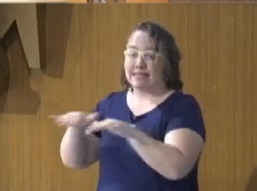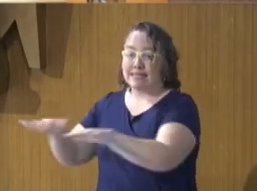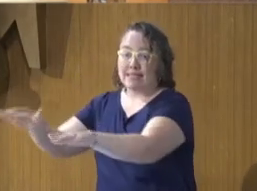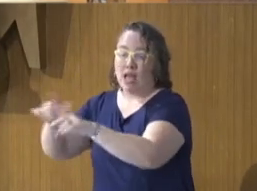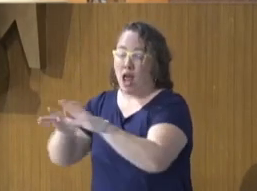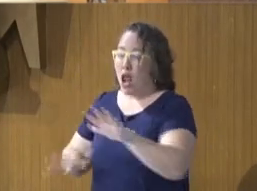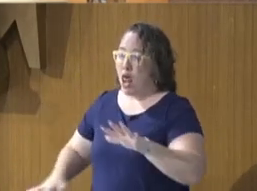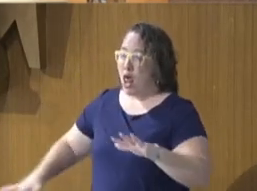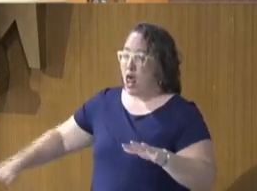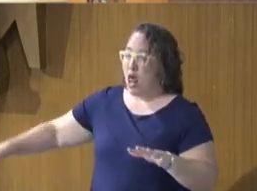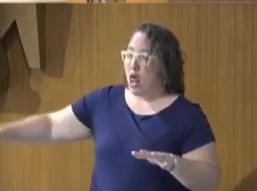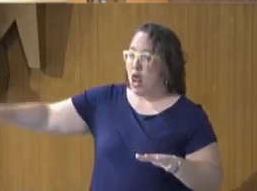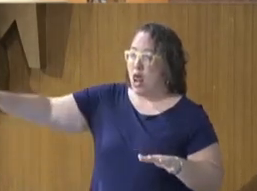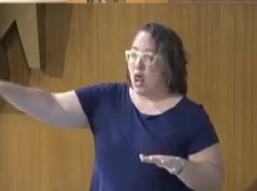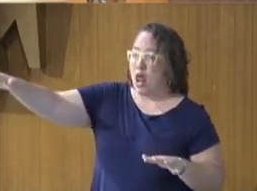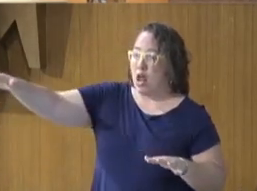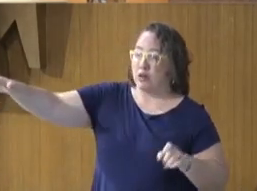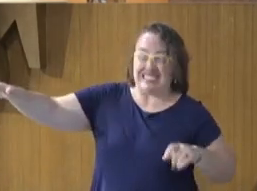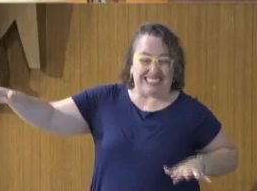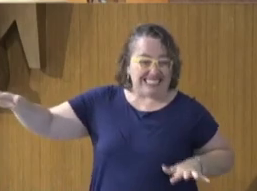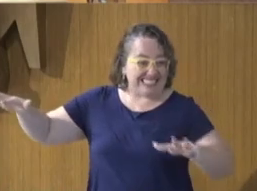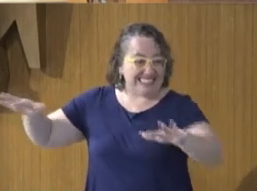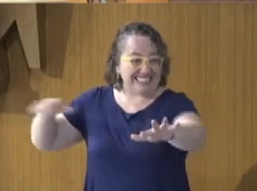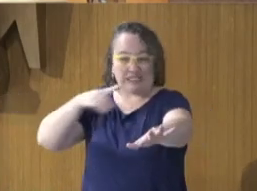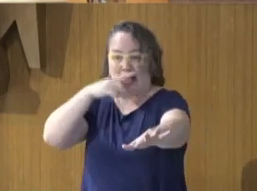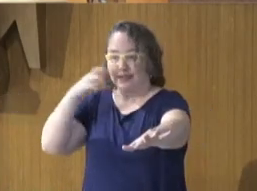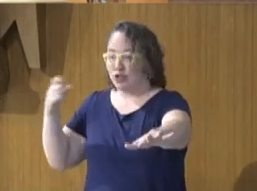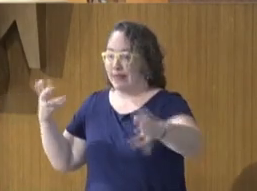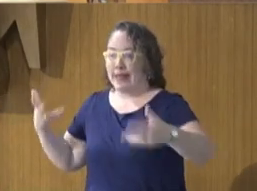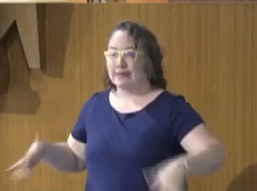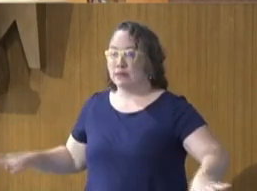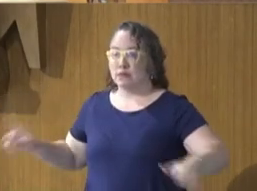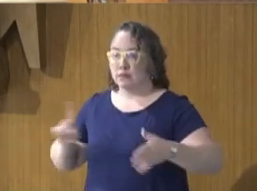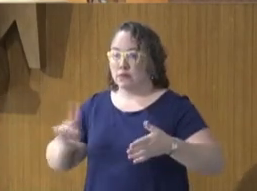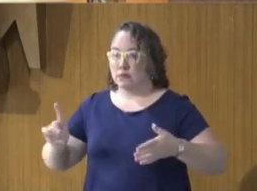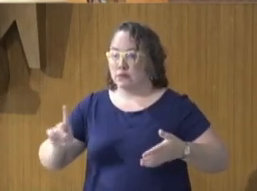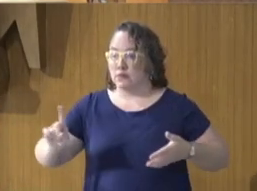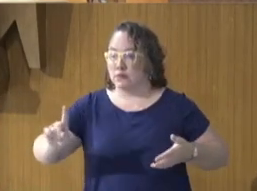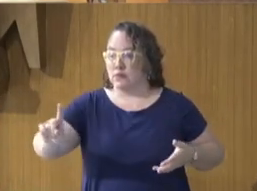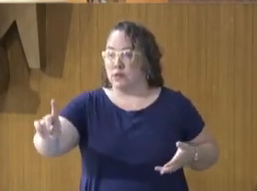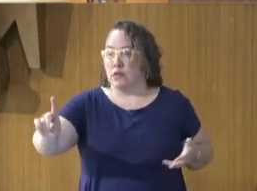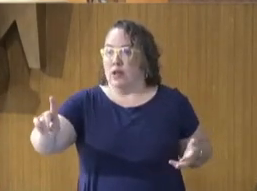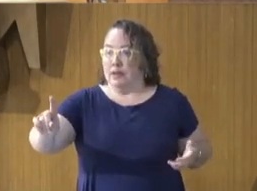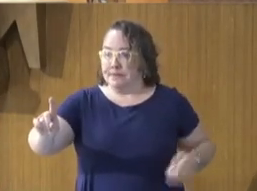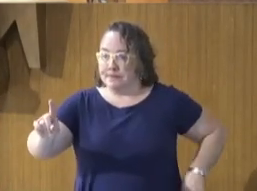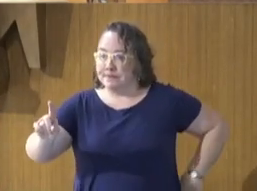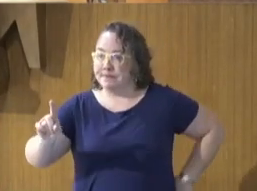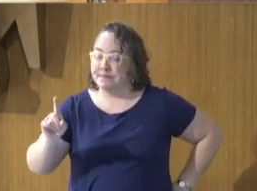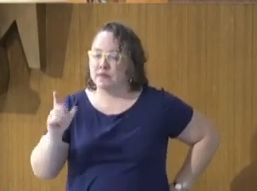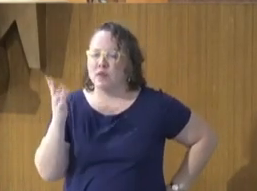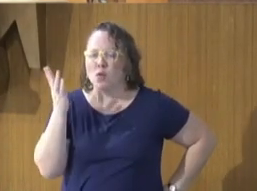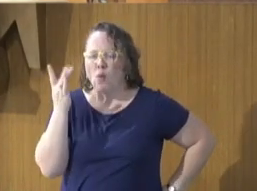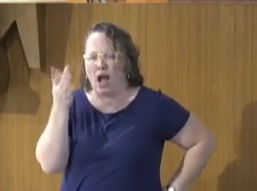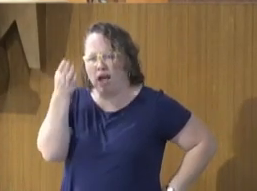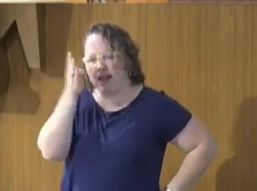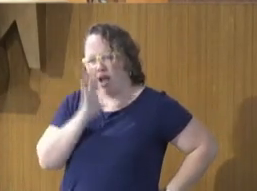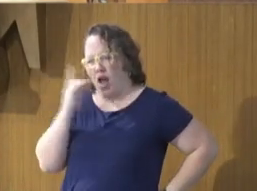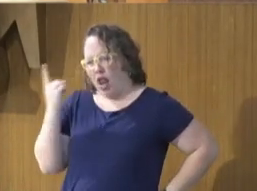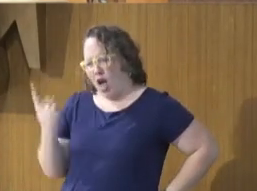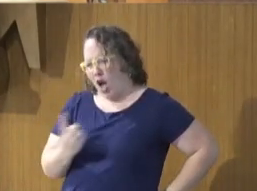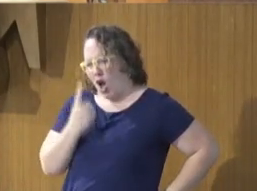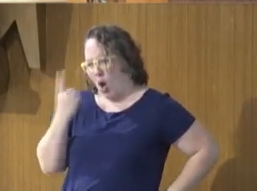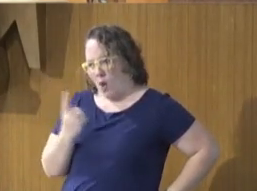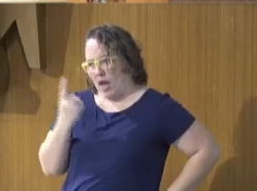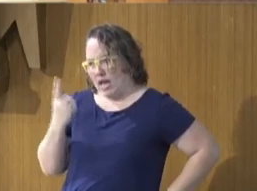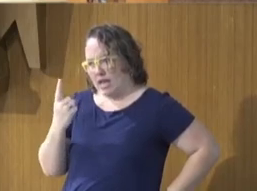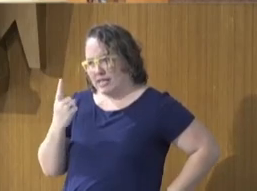expanse of dry desert. And we have to wonder, why does God always take God's people on the hard,